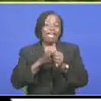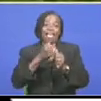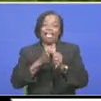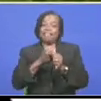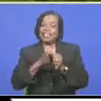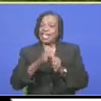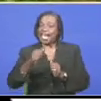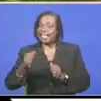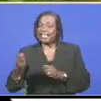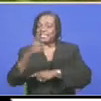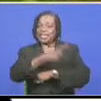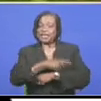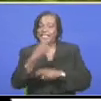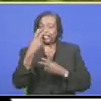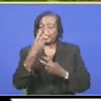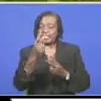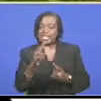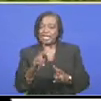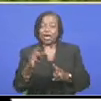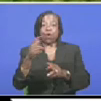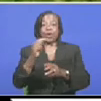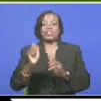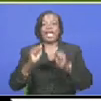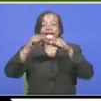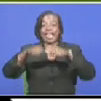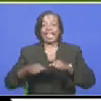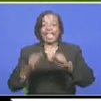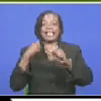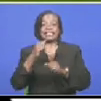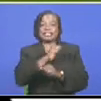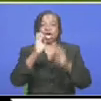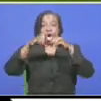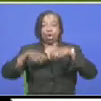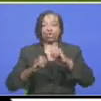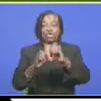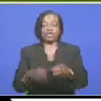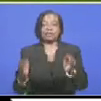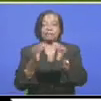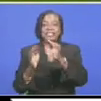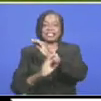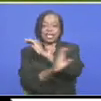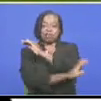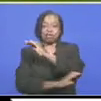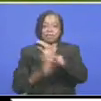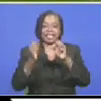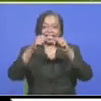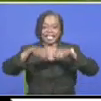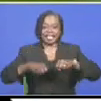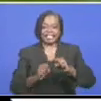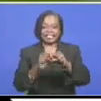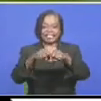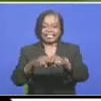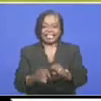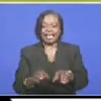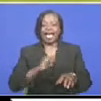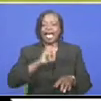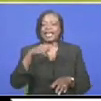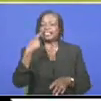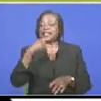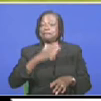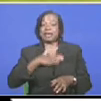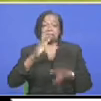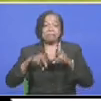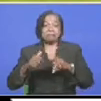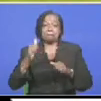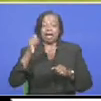the Caribbean Sea, and there's this beautiful golf course. I mean, you're not going to get any better. And I tell my clients back